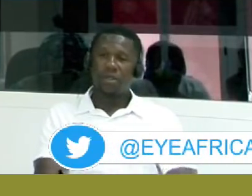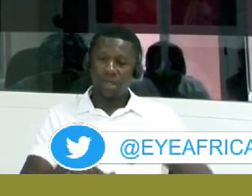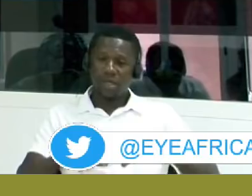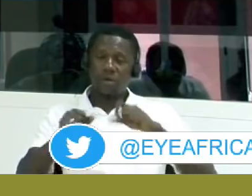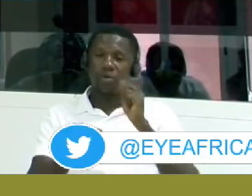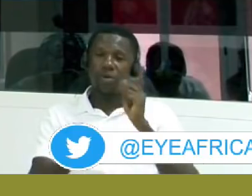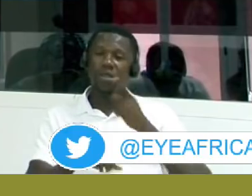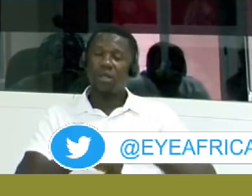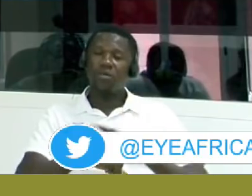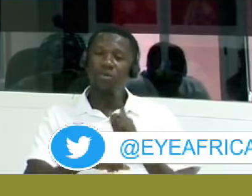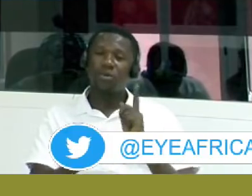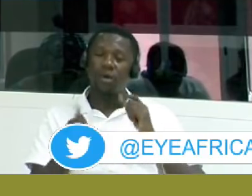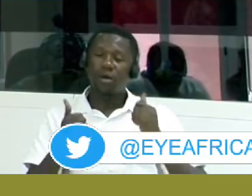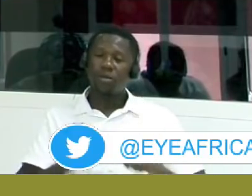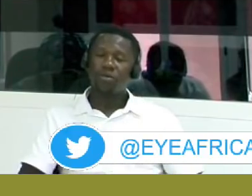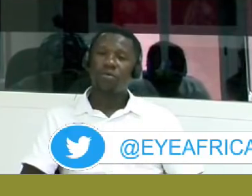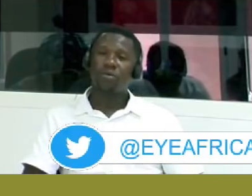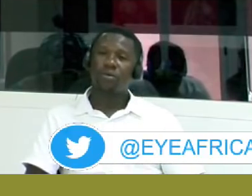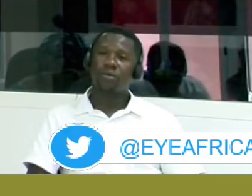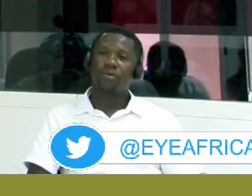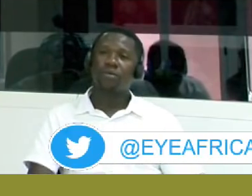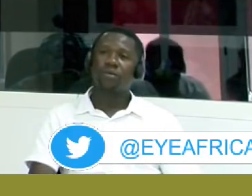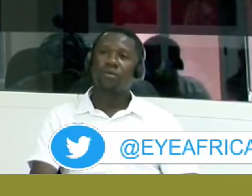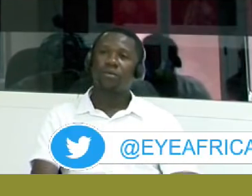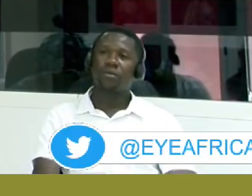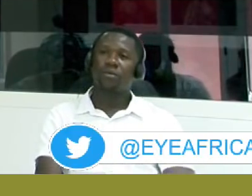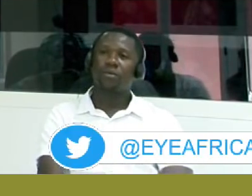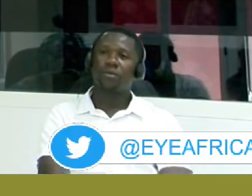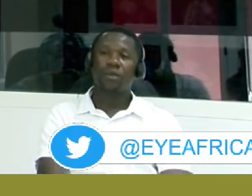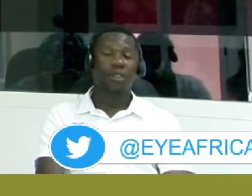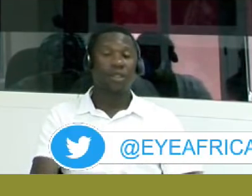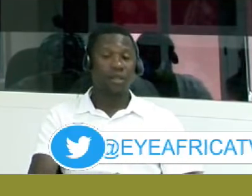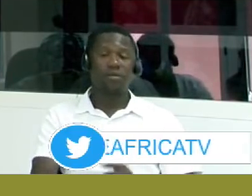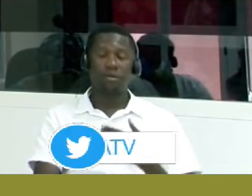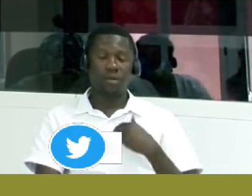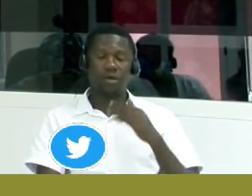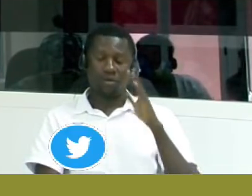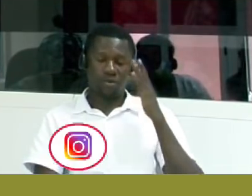this? Now, the timing is my problem now.